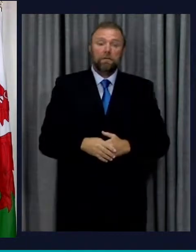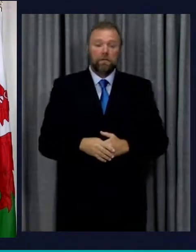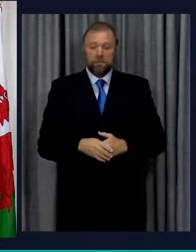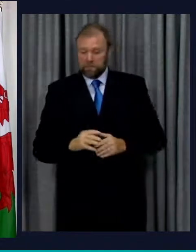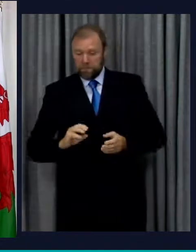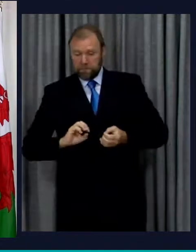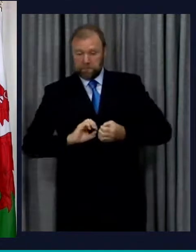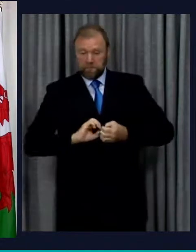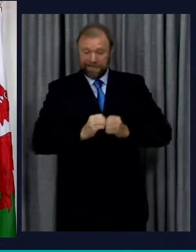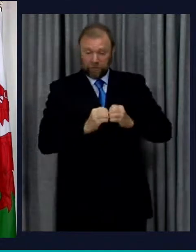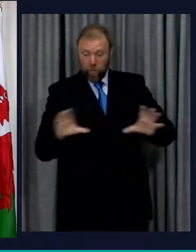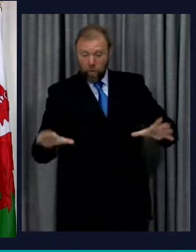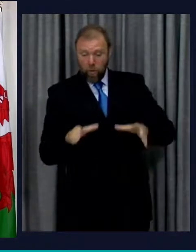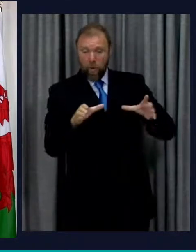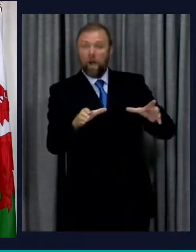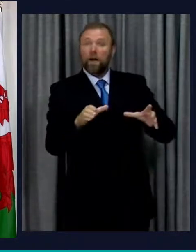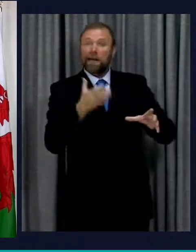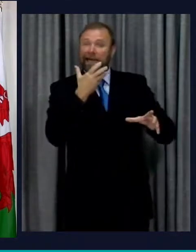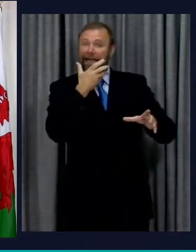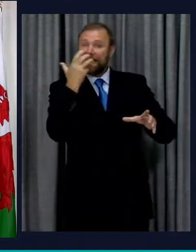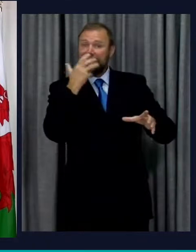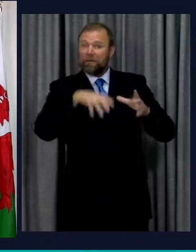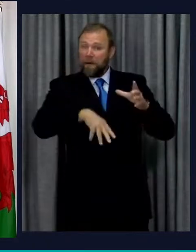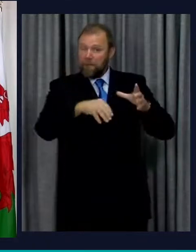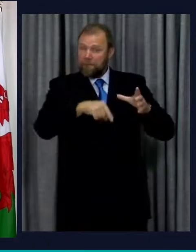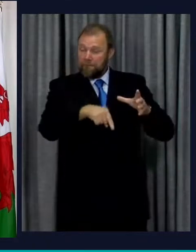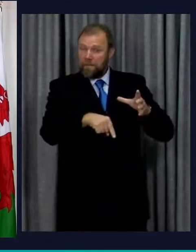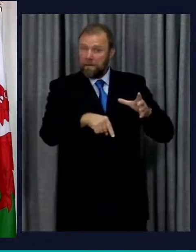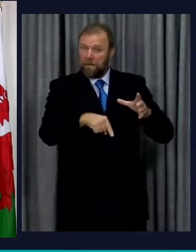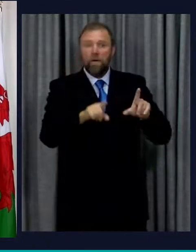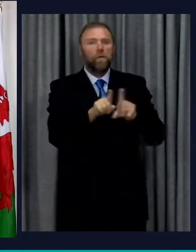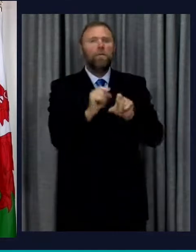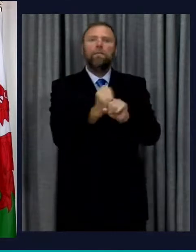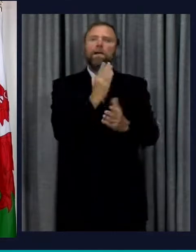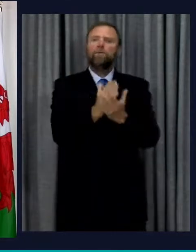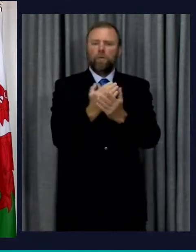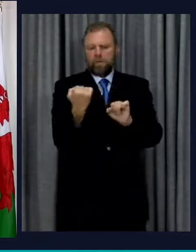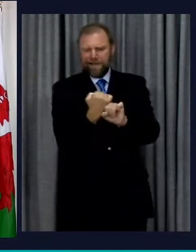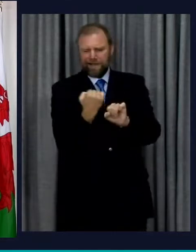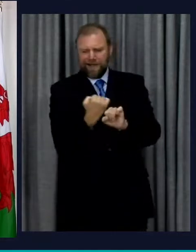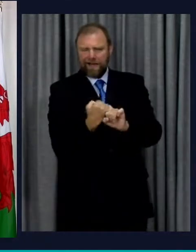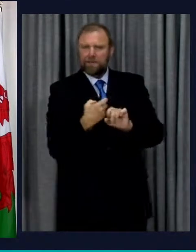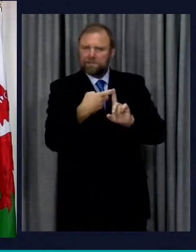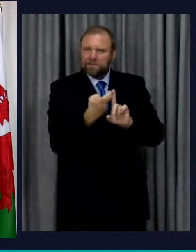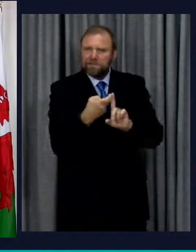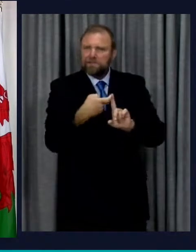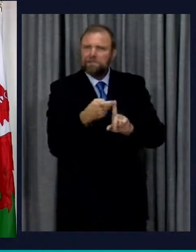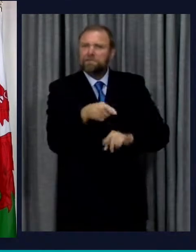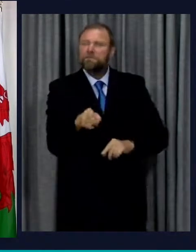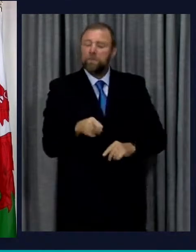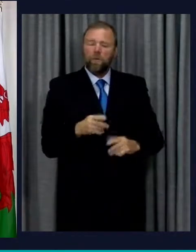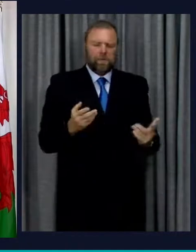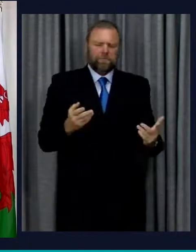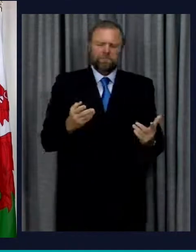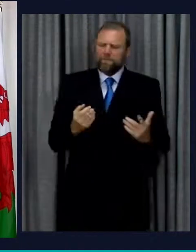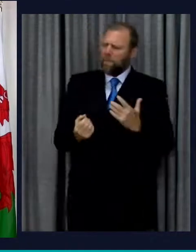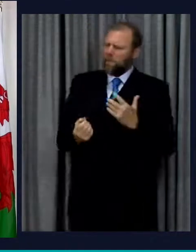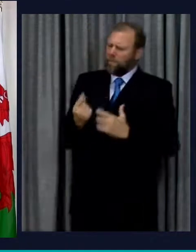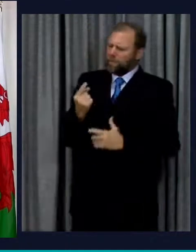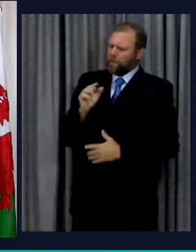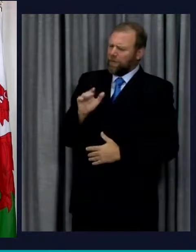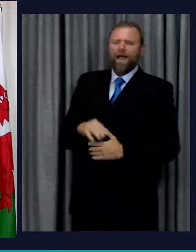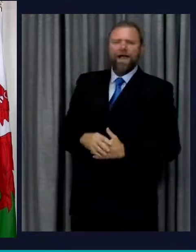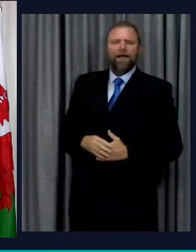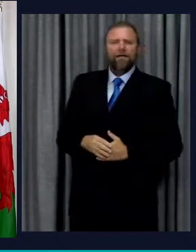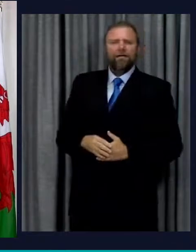these around homes, but also to make sure they're properly maintained. So there's an opportunity for us to work. And again, that comes back to